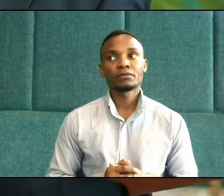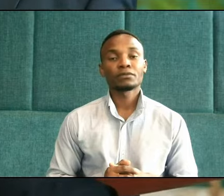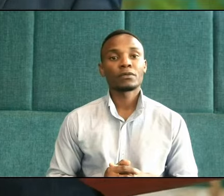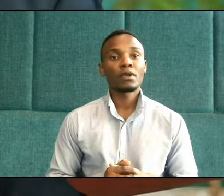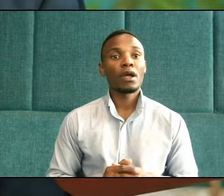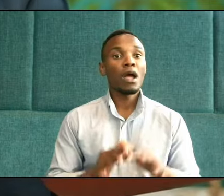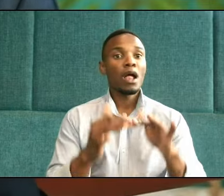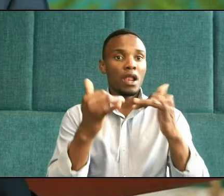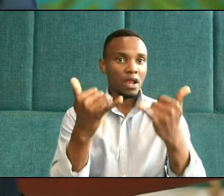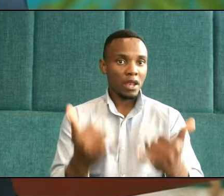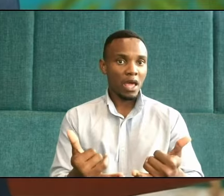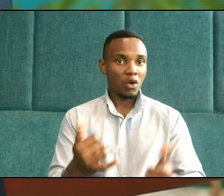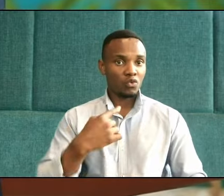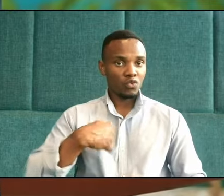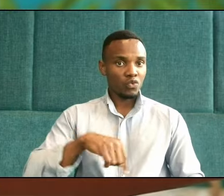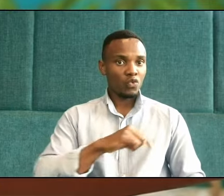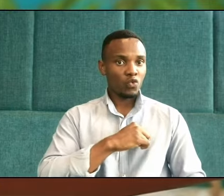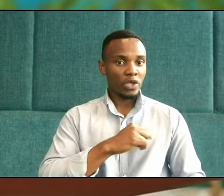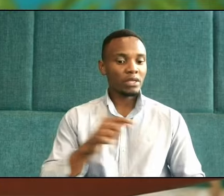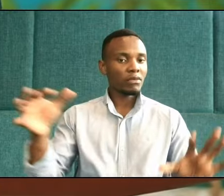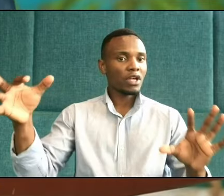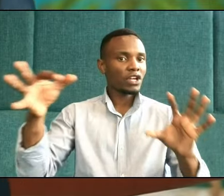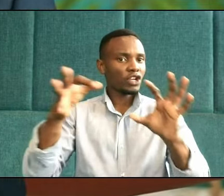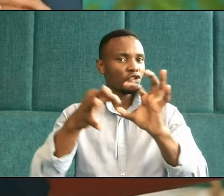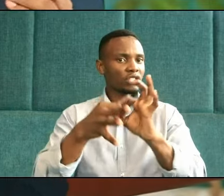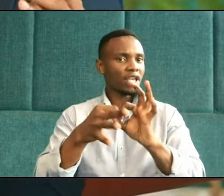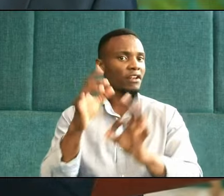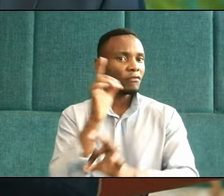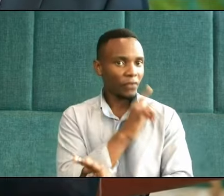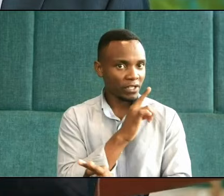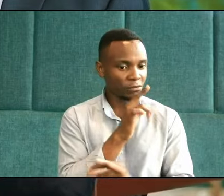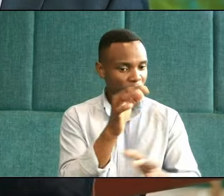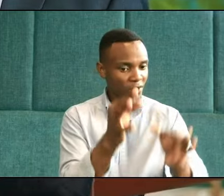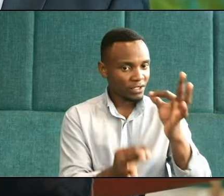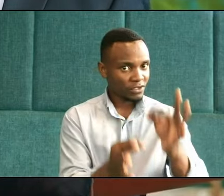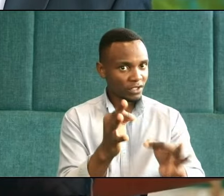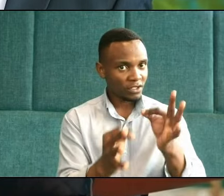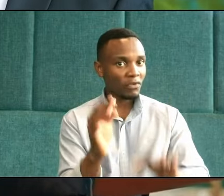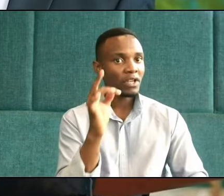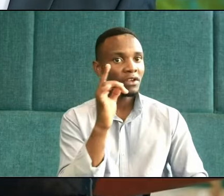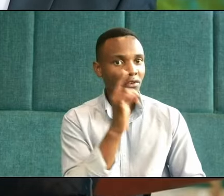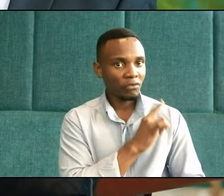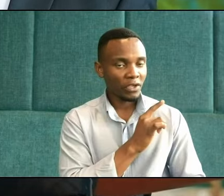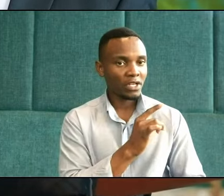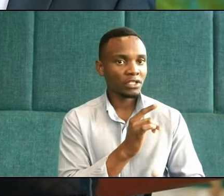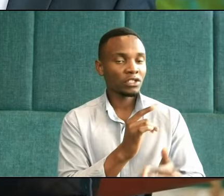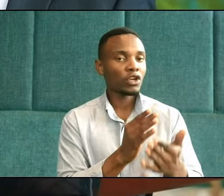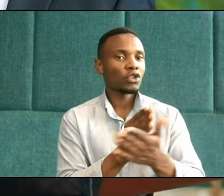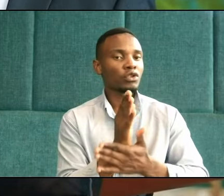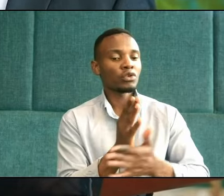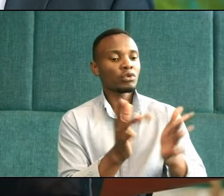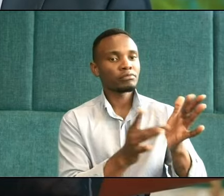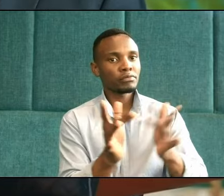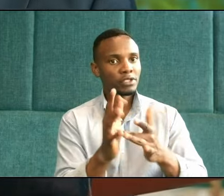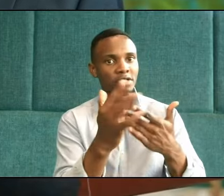now that we have been reconciled, we have been justified by the blood of Jesus